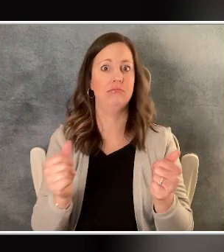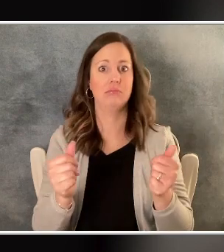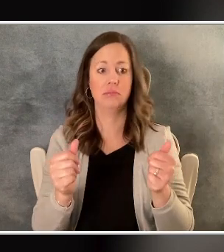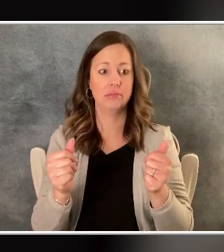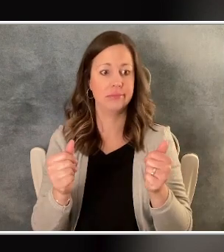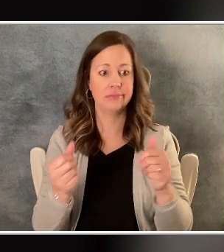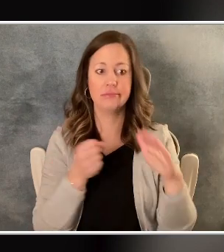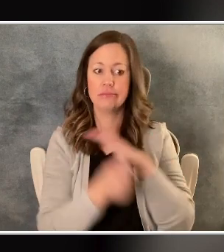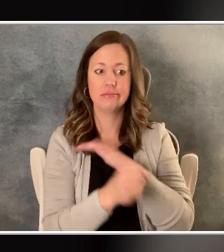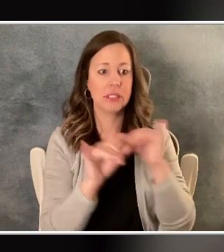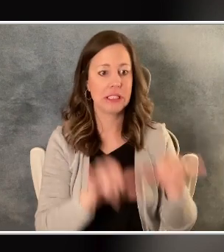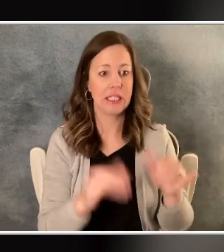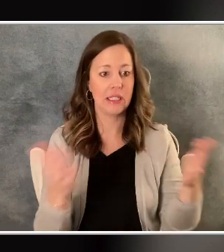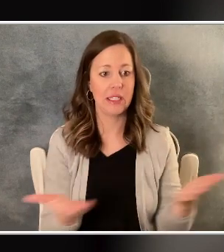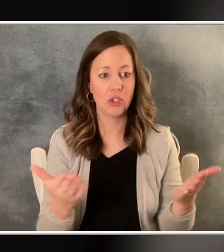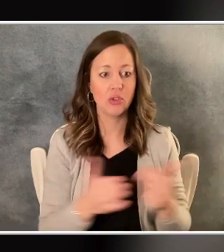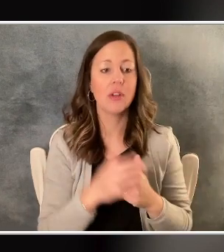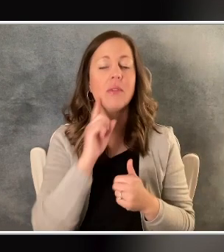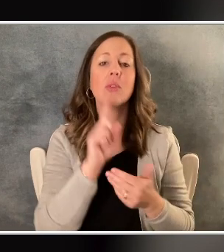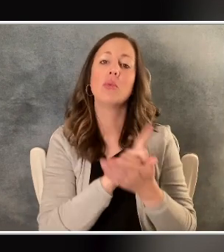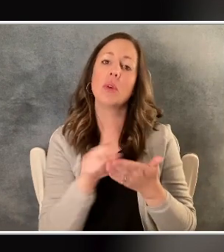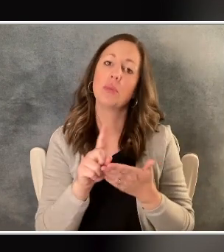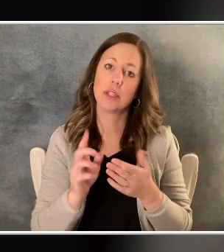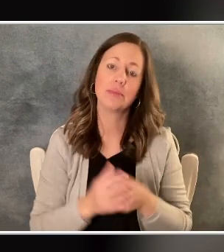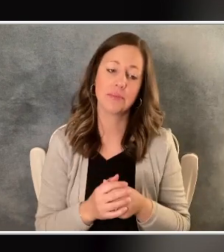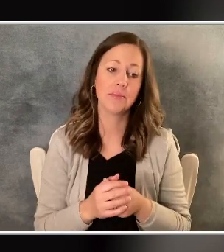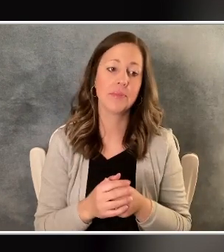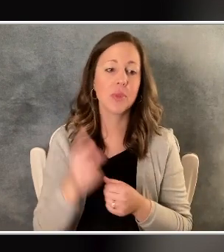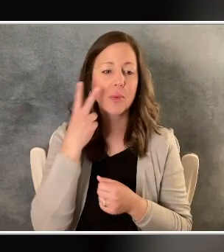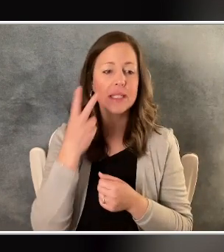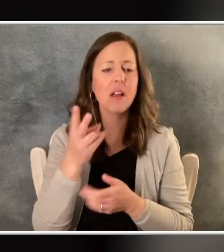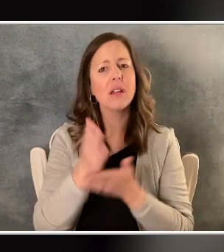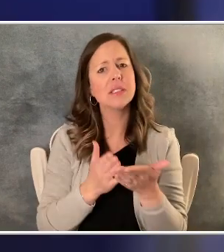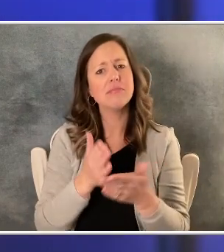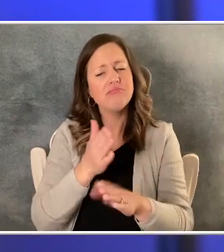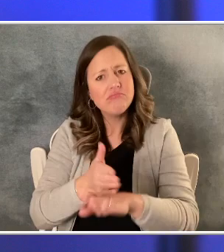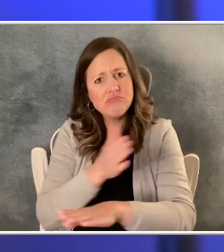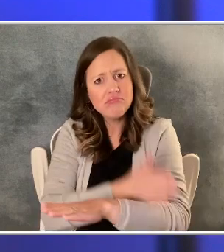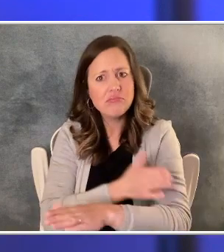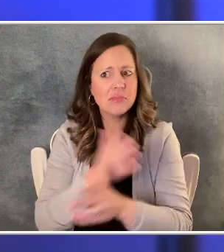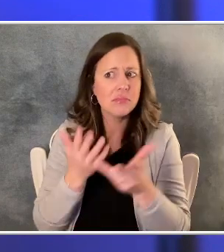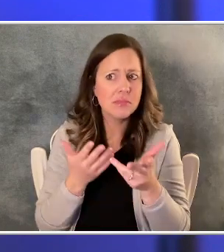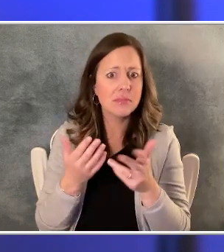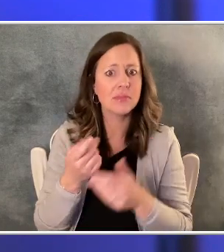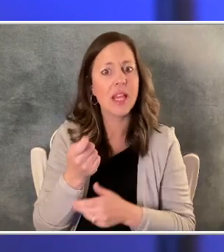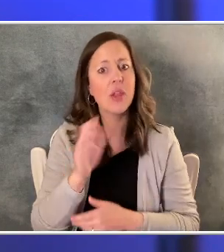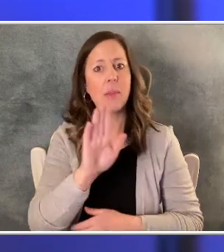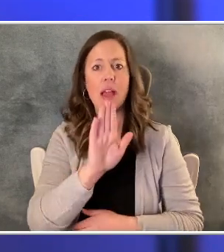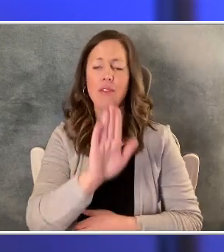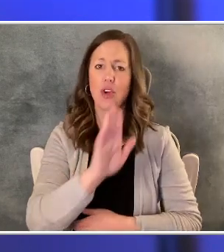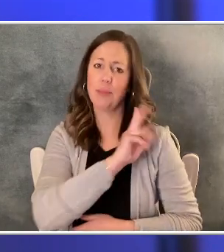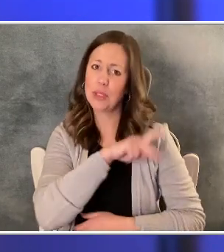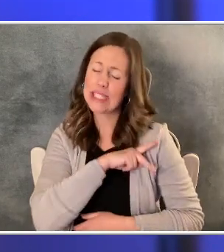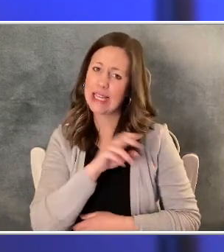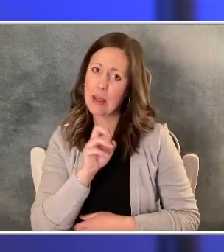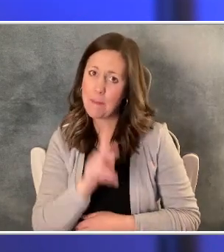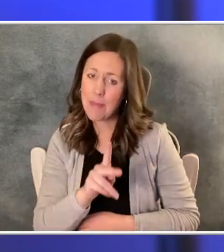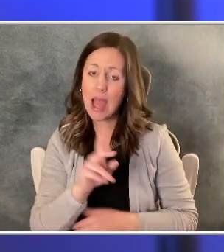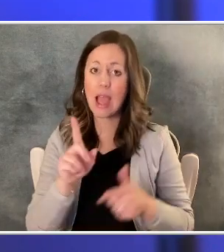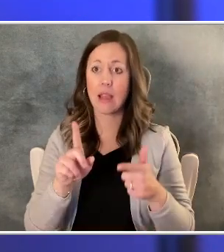was admitted for a week. We saw some improvement, saw a little bit of Olivia come back, and we went